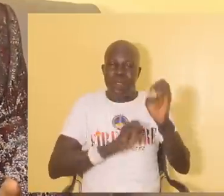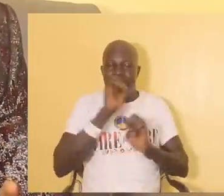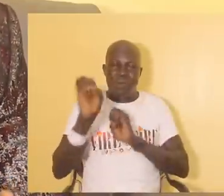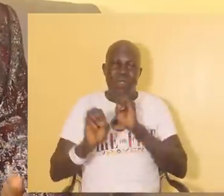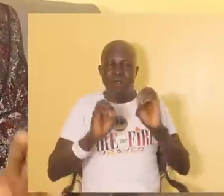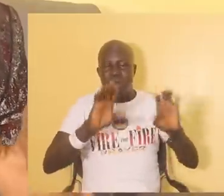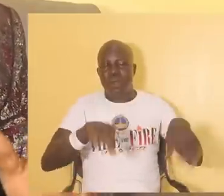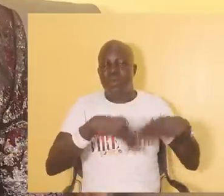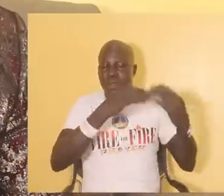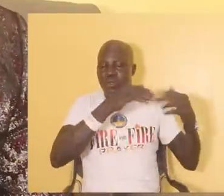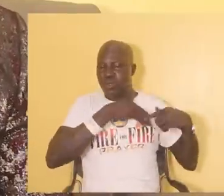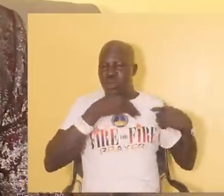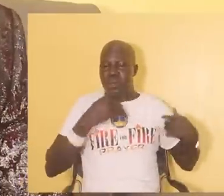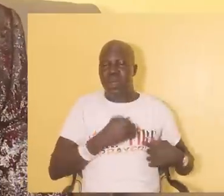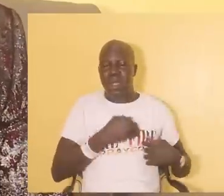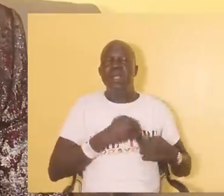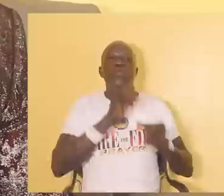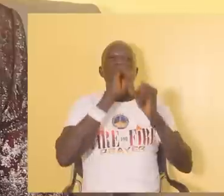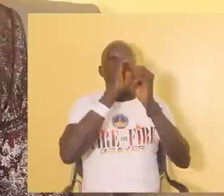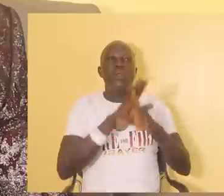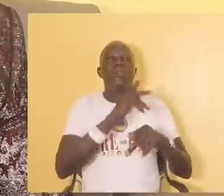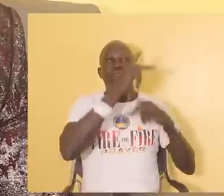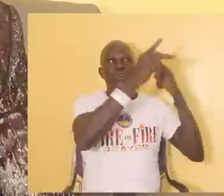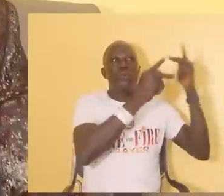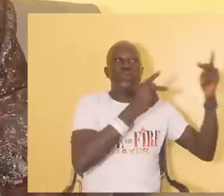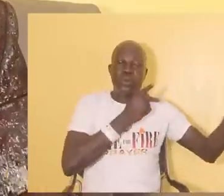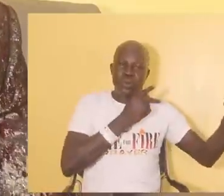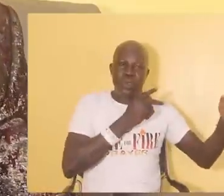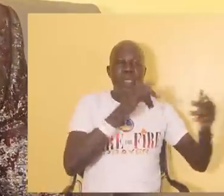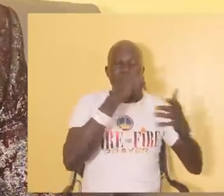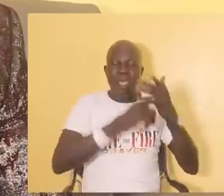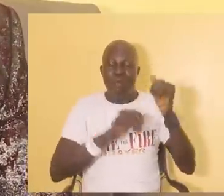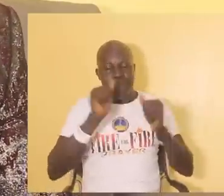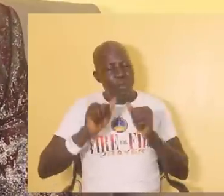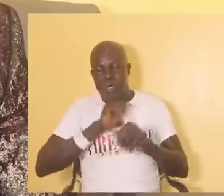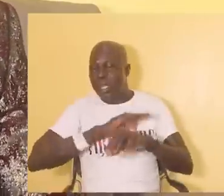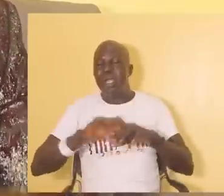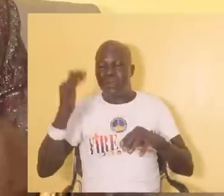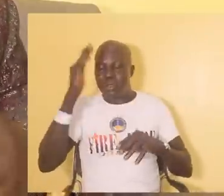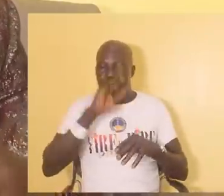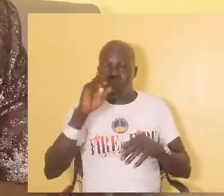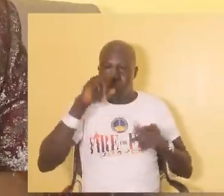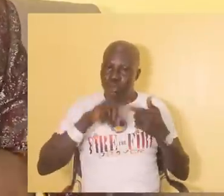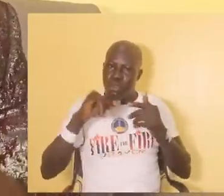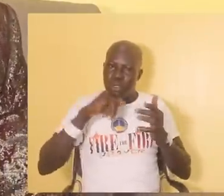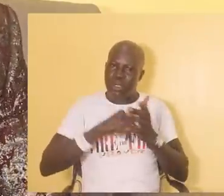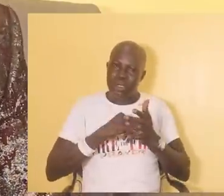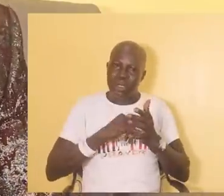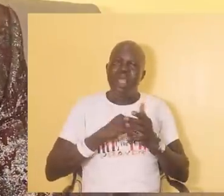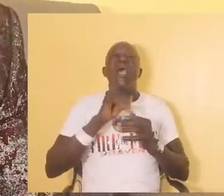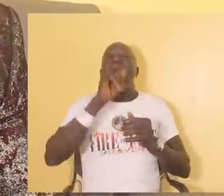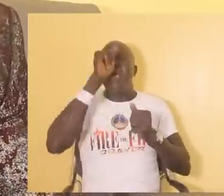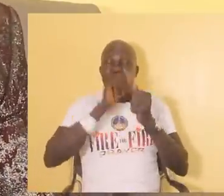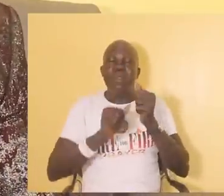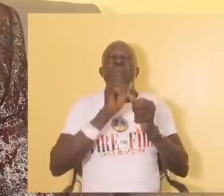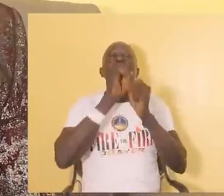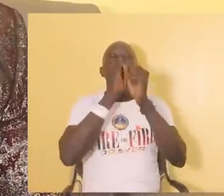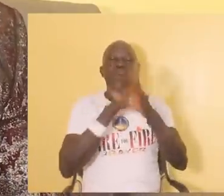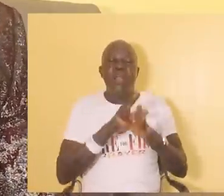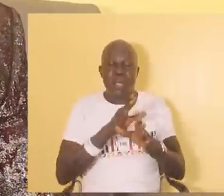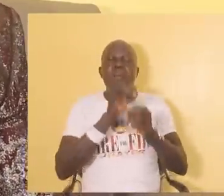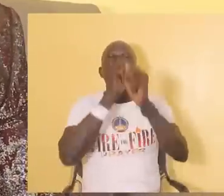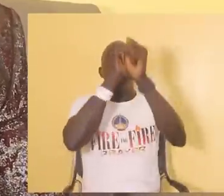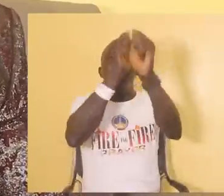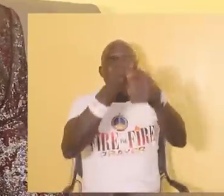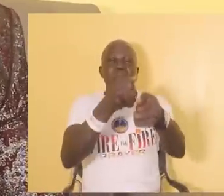God allays your heart, to bless the prophets. There are people are used to every it. Day, they bless the prophets every